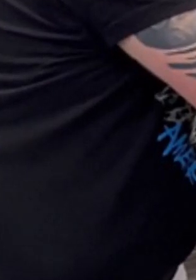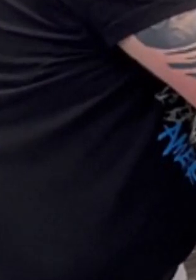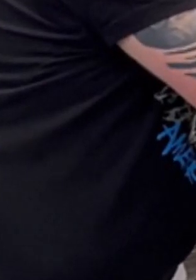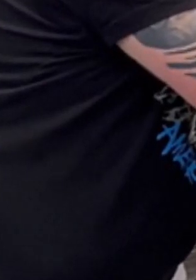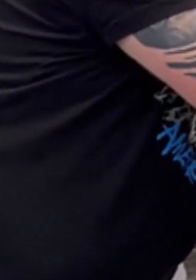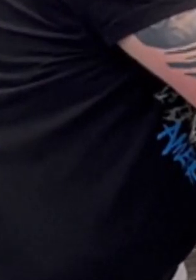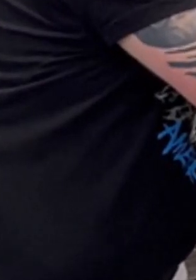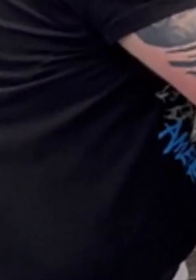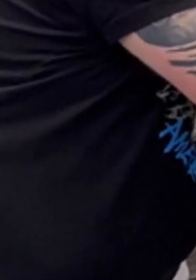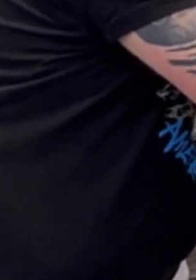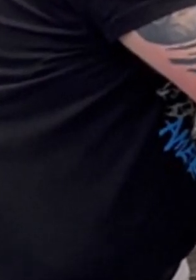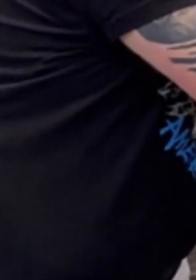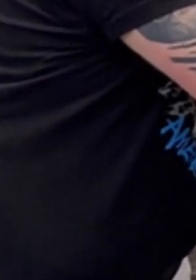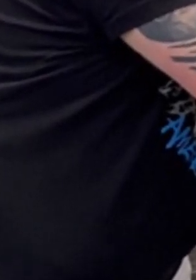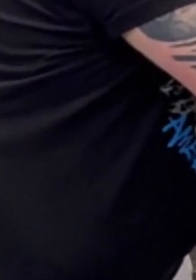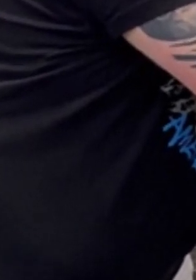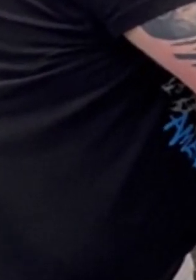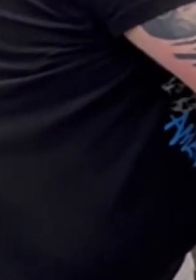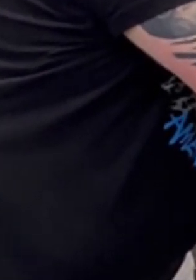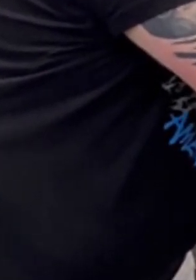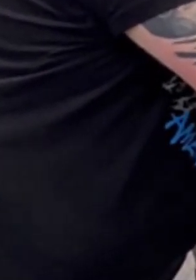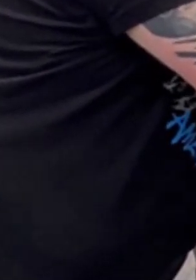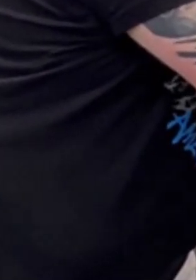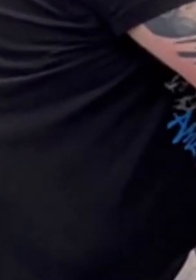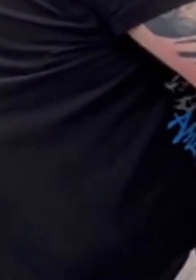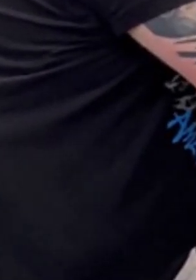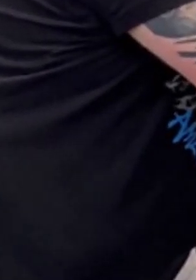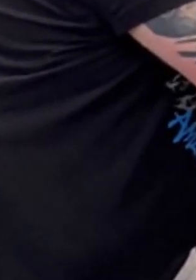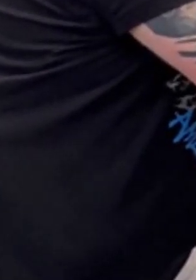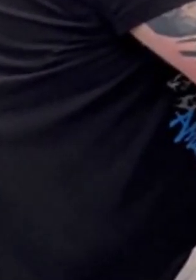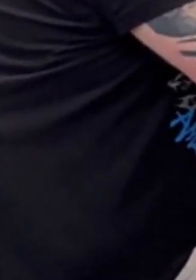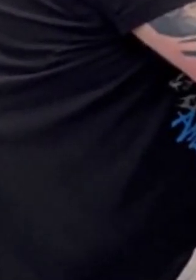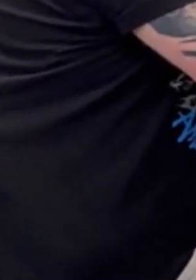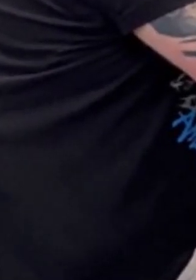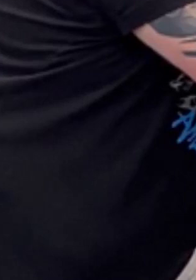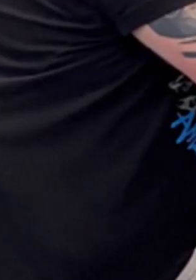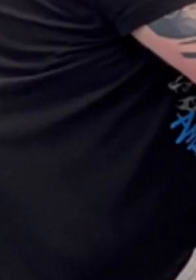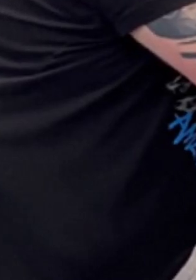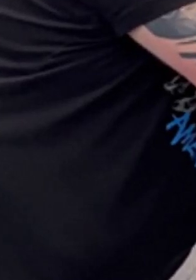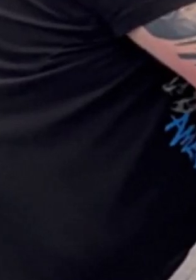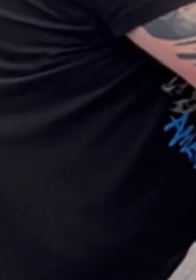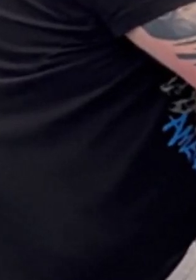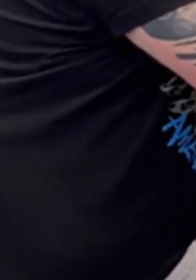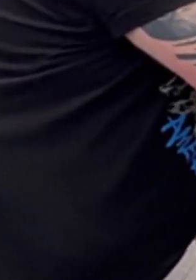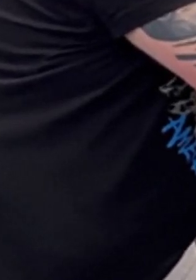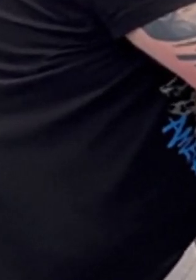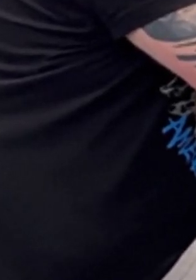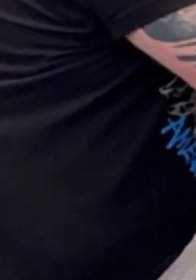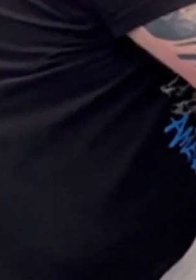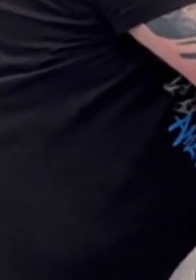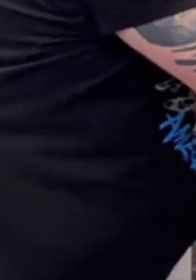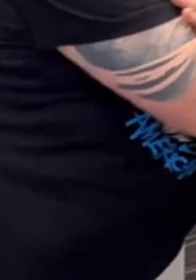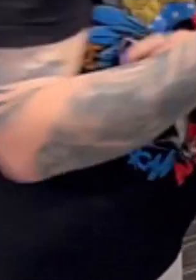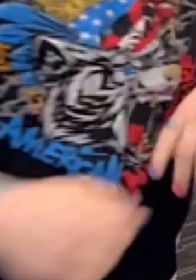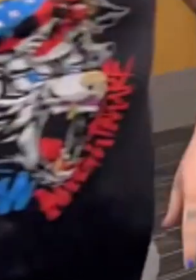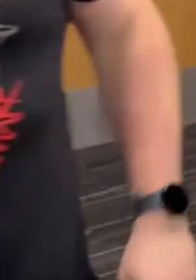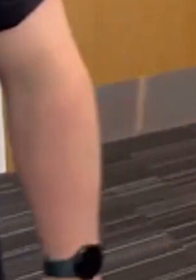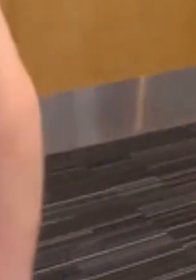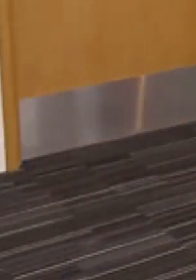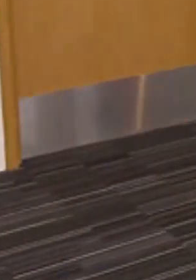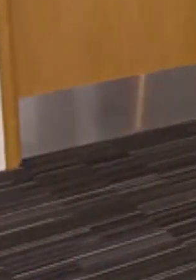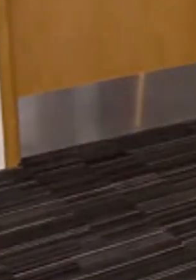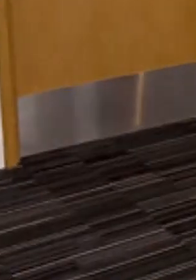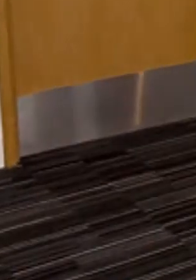do this next year at all. Like, definitively, there's no next year. That was like, what, 1,500 through the door in 2 days? Not a chance. I'm dead. Let's go. Let's go up the